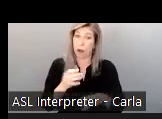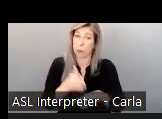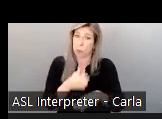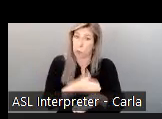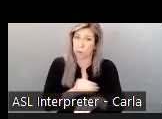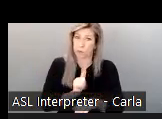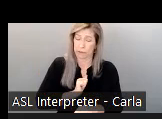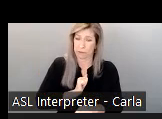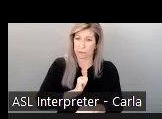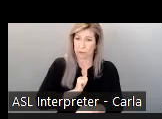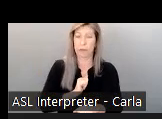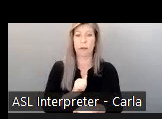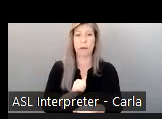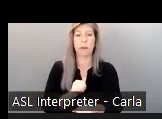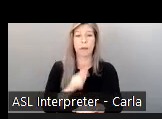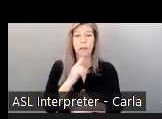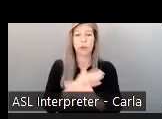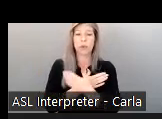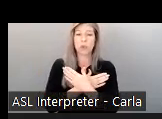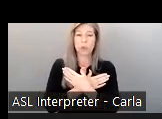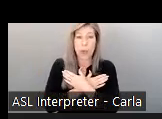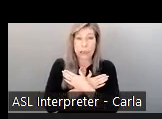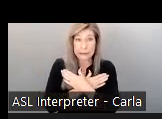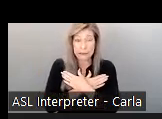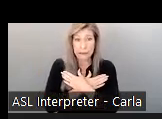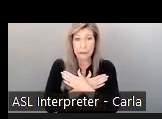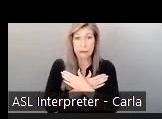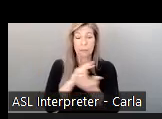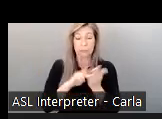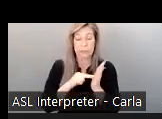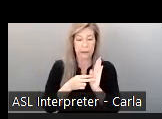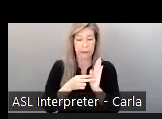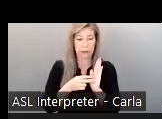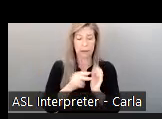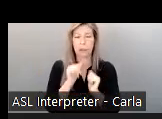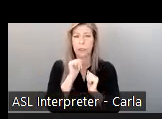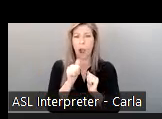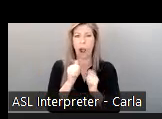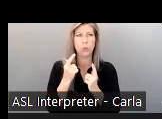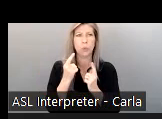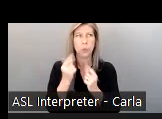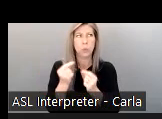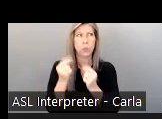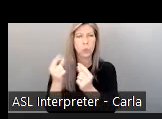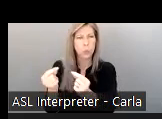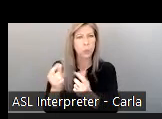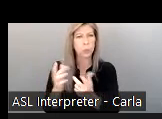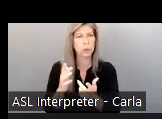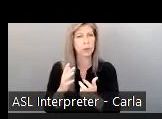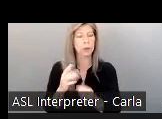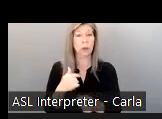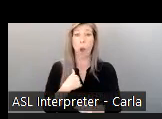of not doing. I'm very good at the things that are connected to